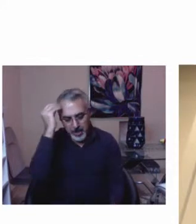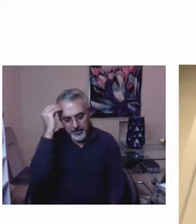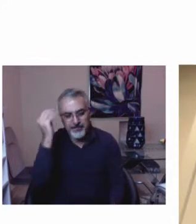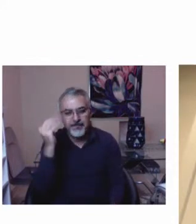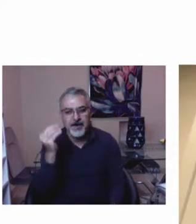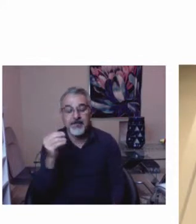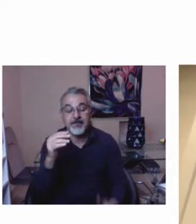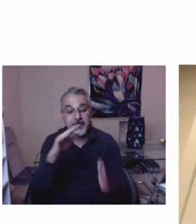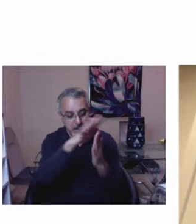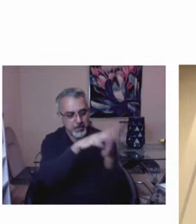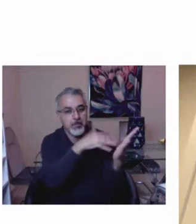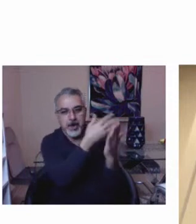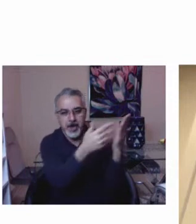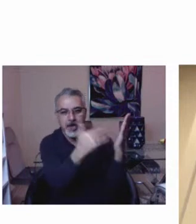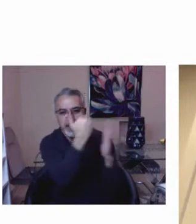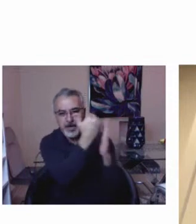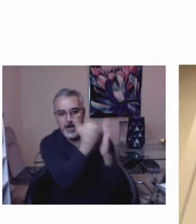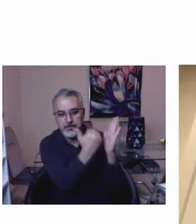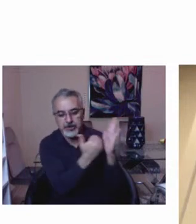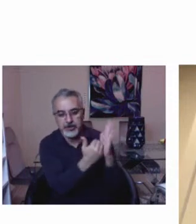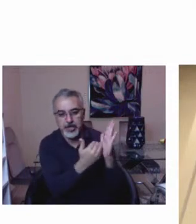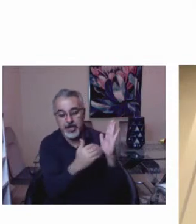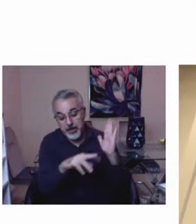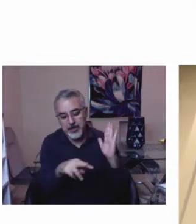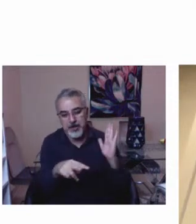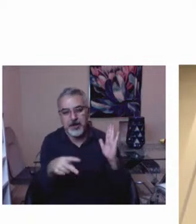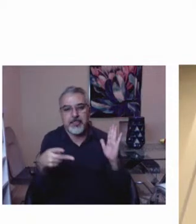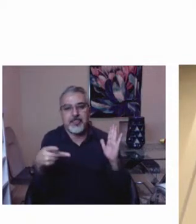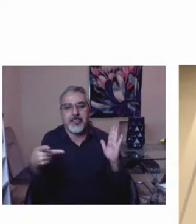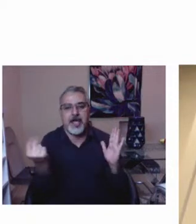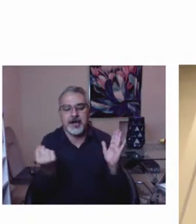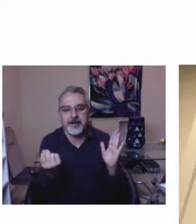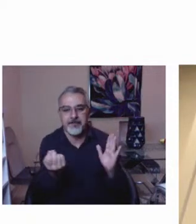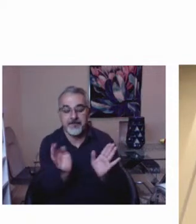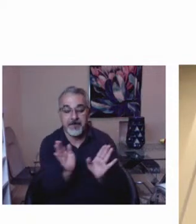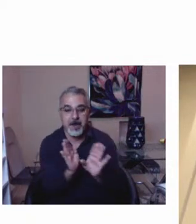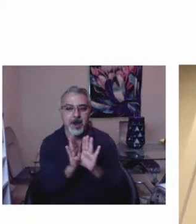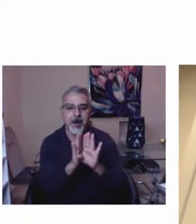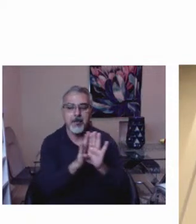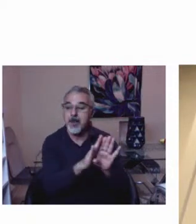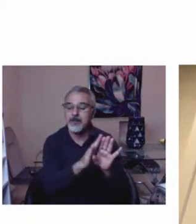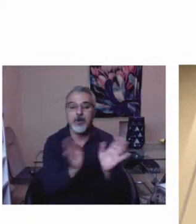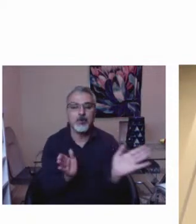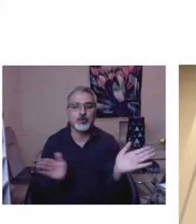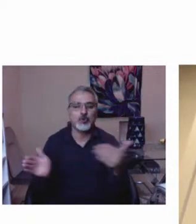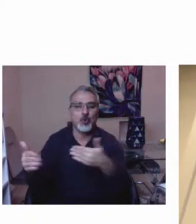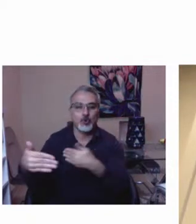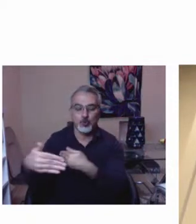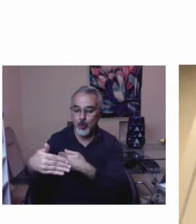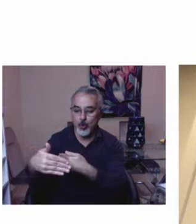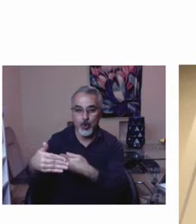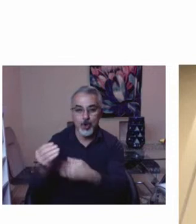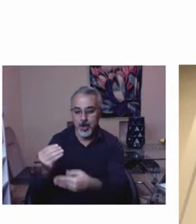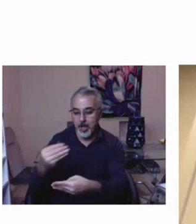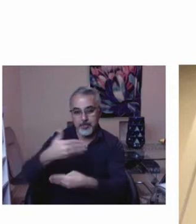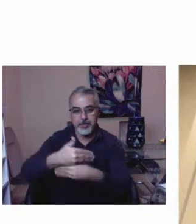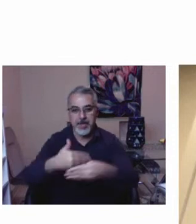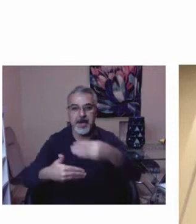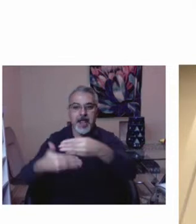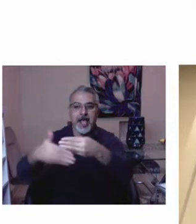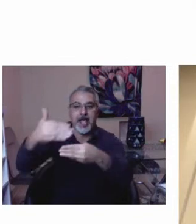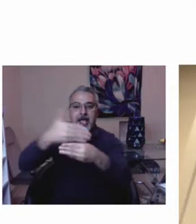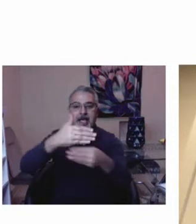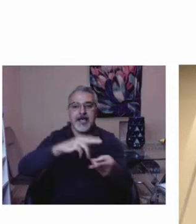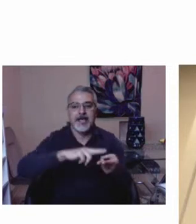the Peacebuilding Fund outside the Youth Promotion Initiative, they might still have strong youth components, or they might even